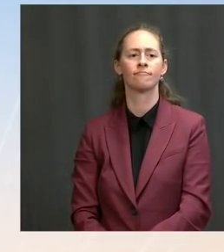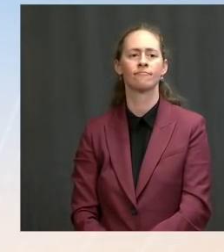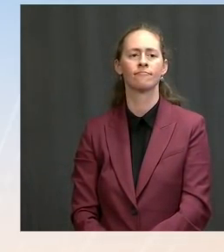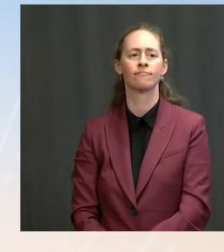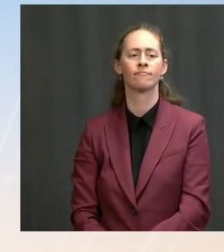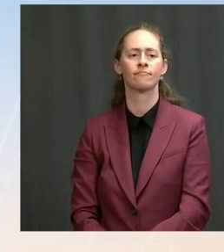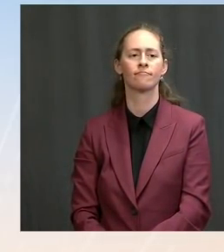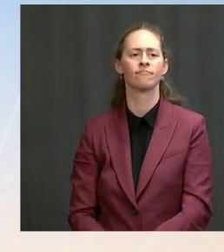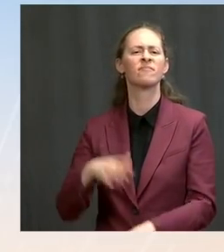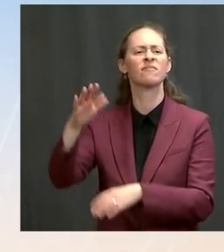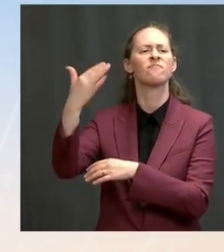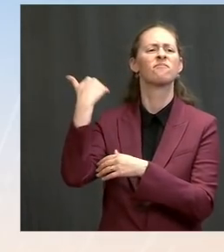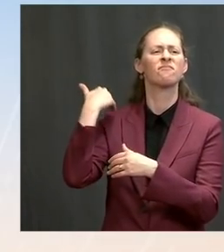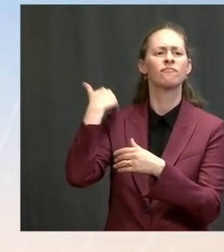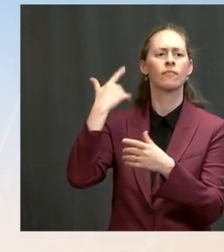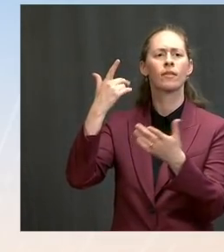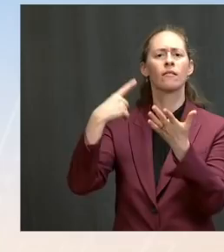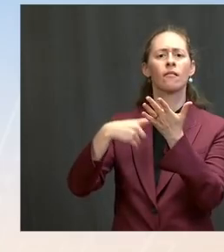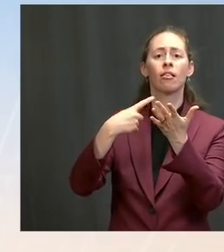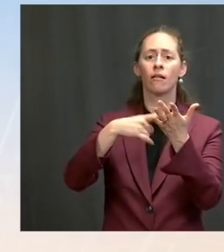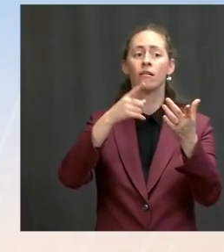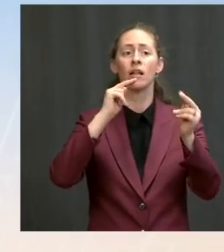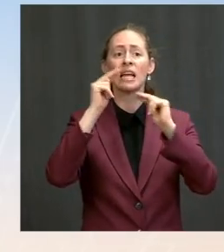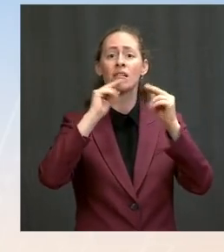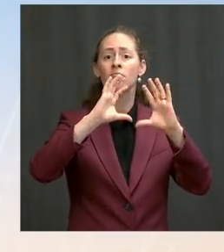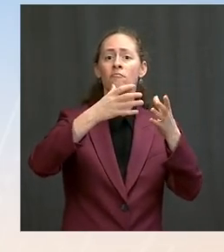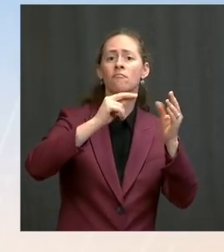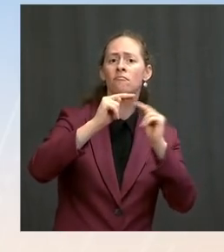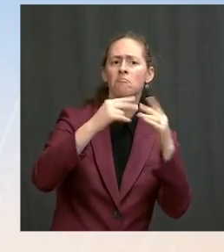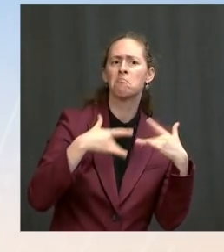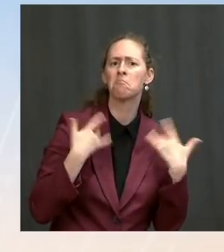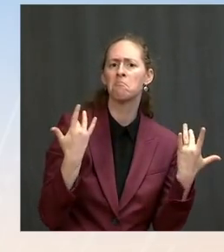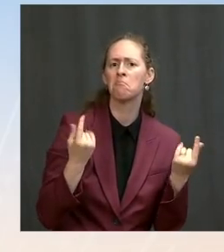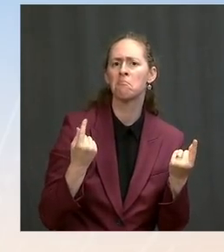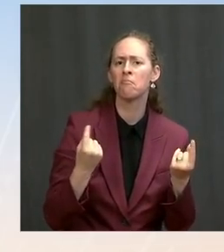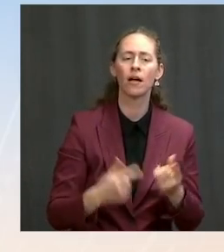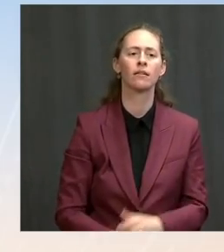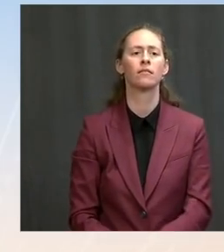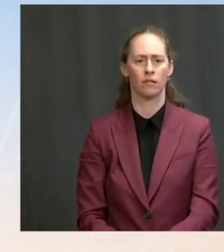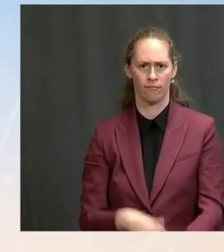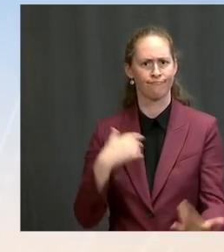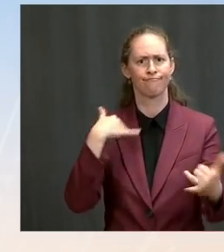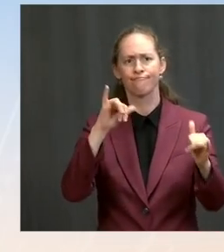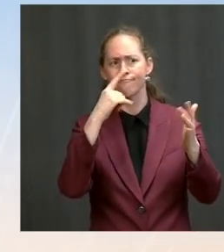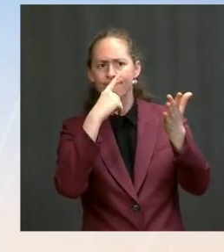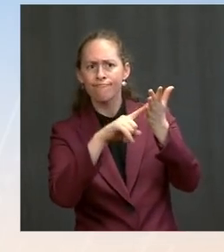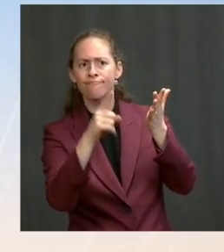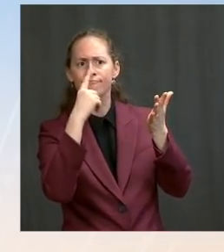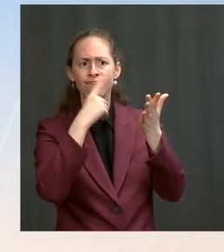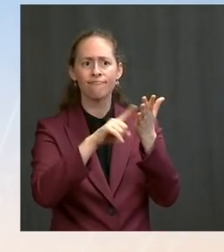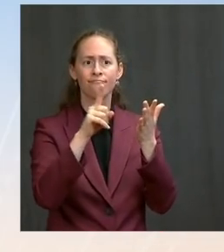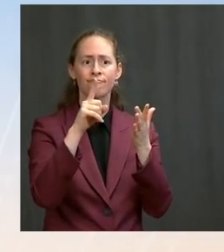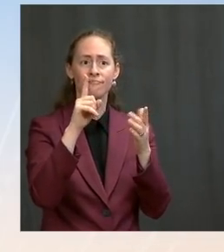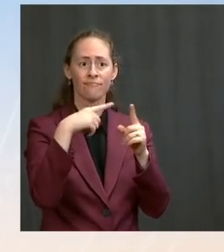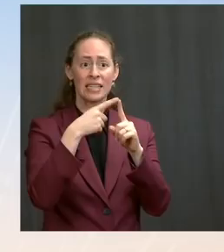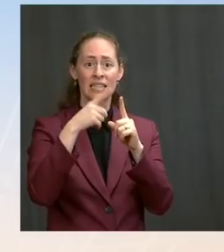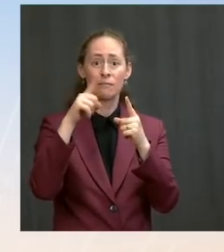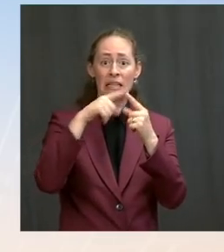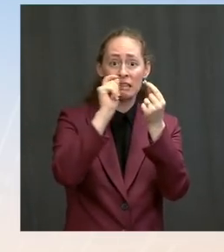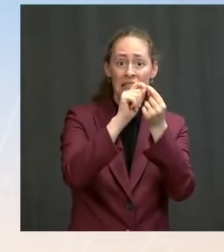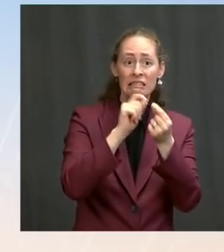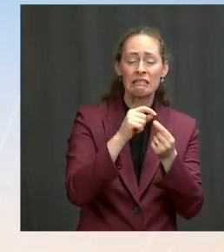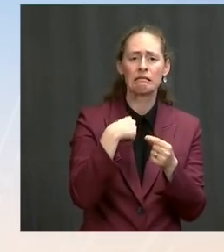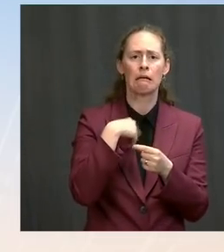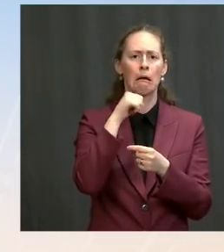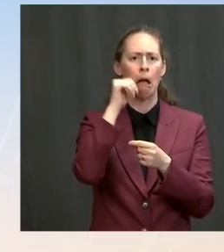Scott? We're in regular touch with the negotiators. I don't have a timeline or a specific last call with the president, but senior members of his team are